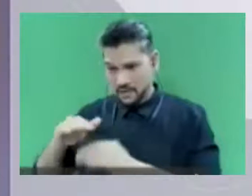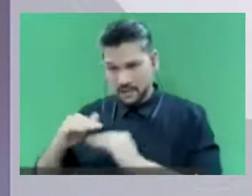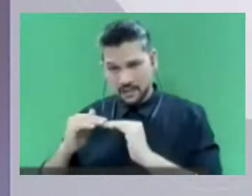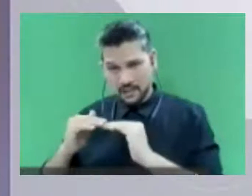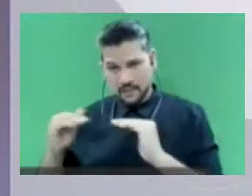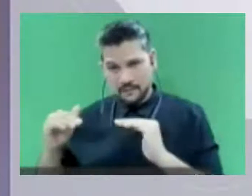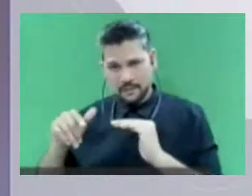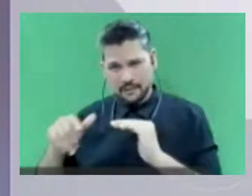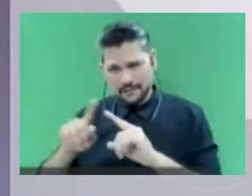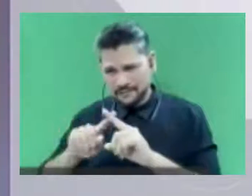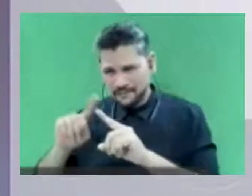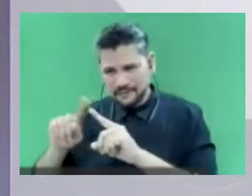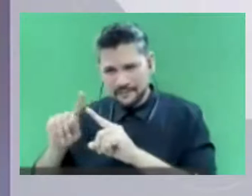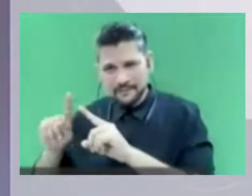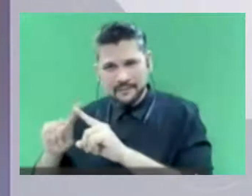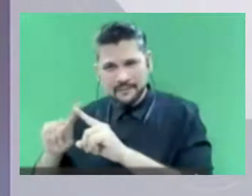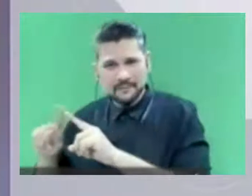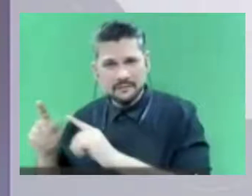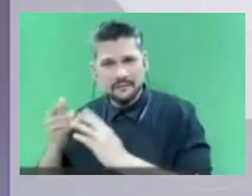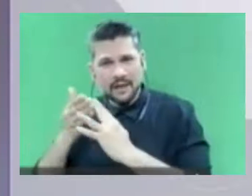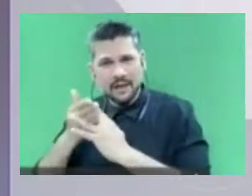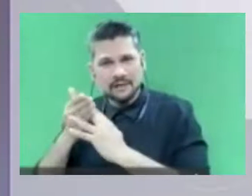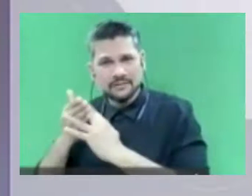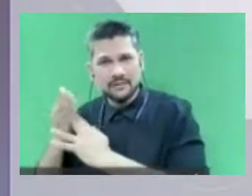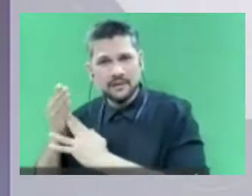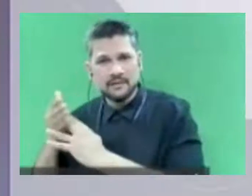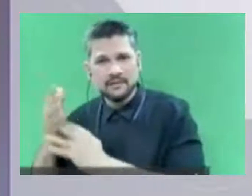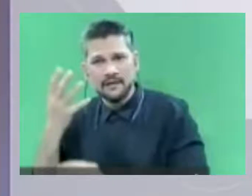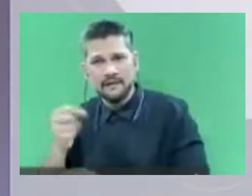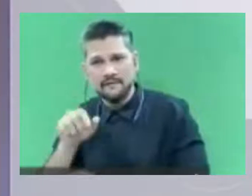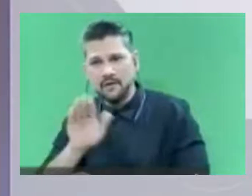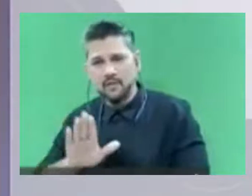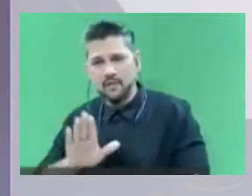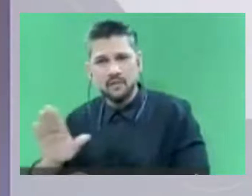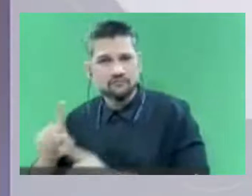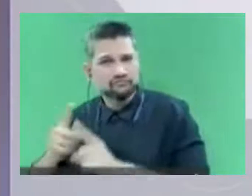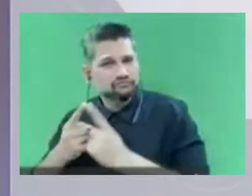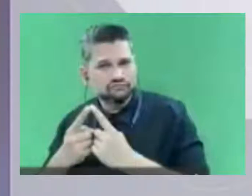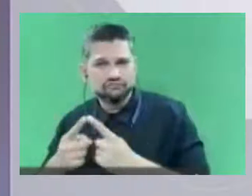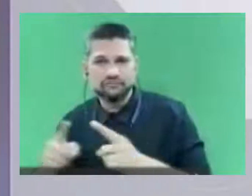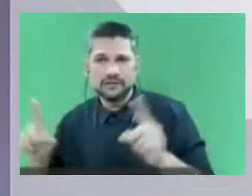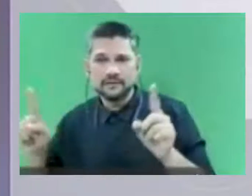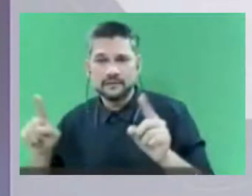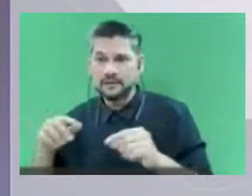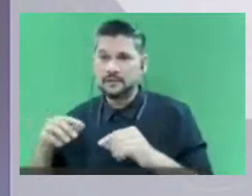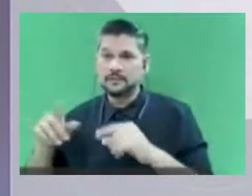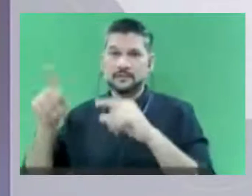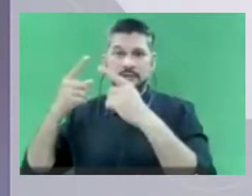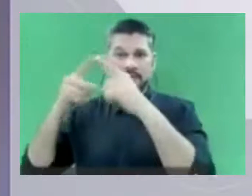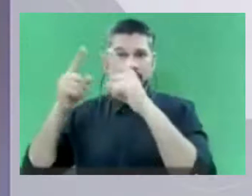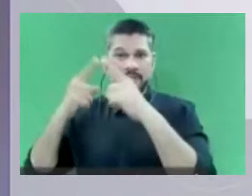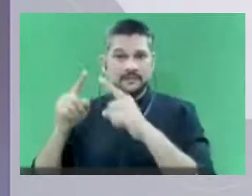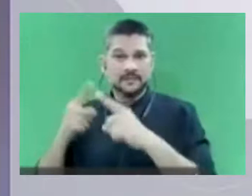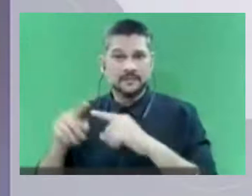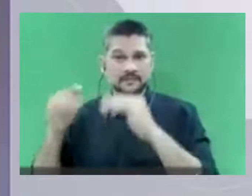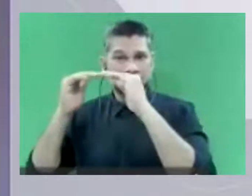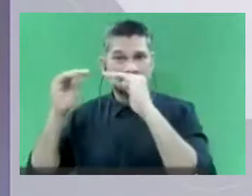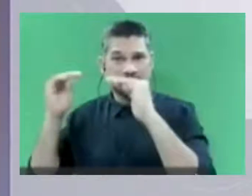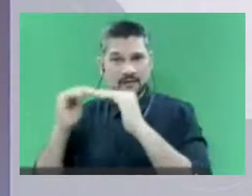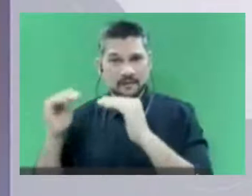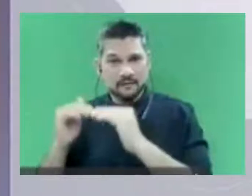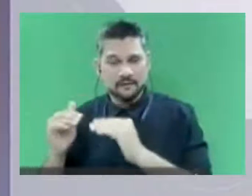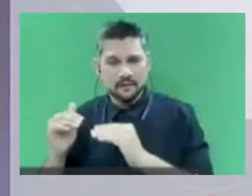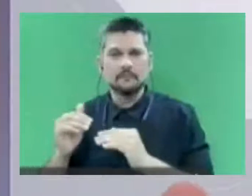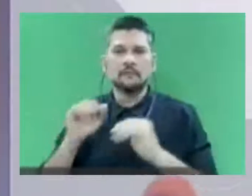to make a digital inclusion. Because all these sectors, all these levels, the decisions can be made